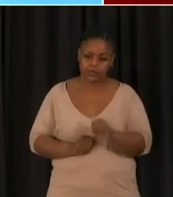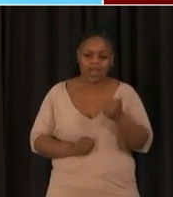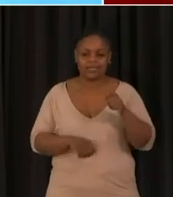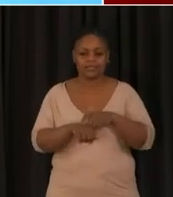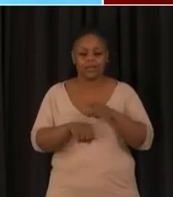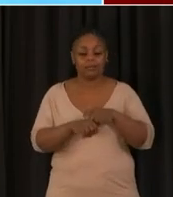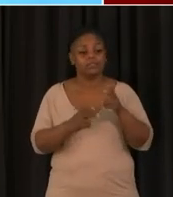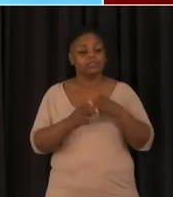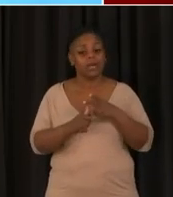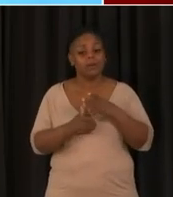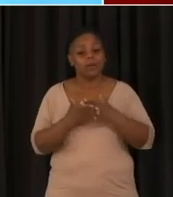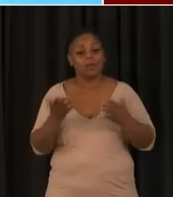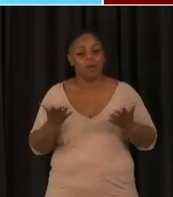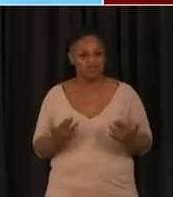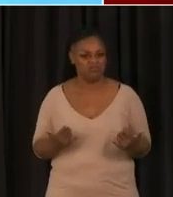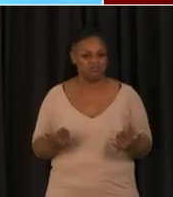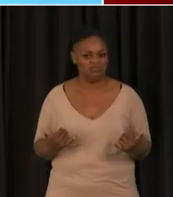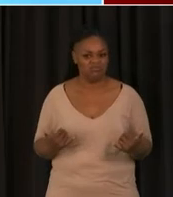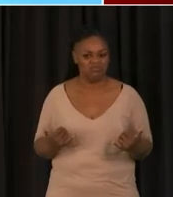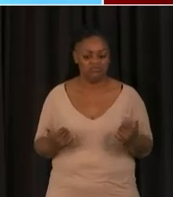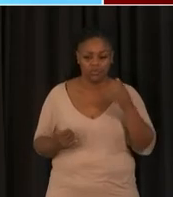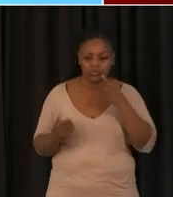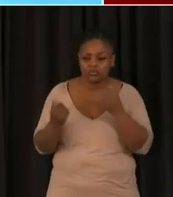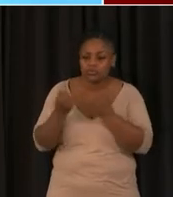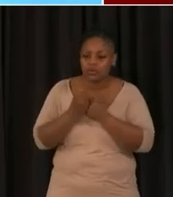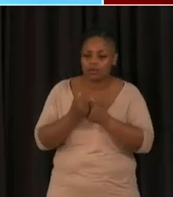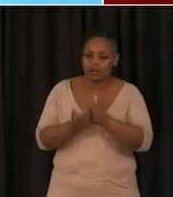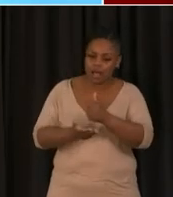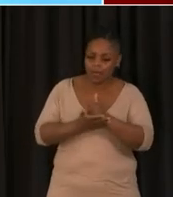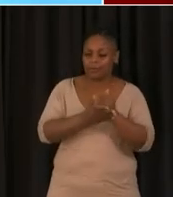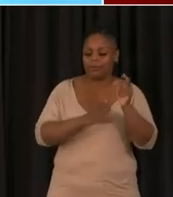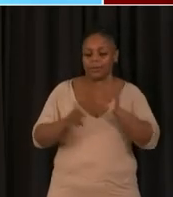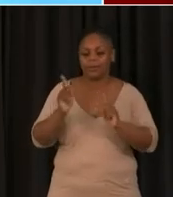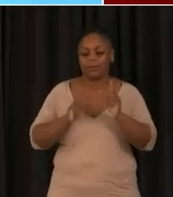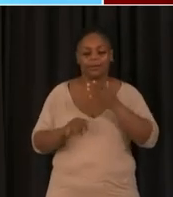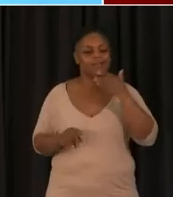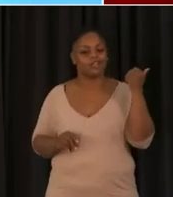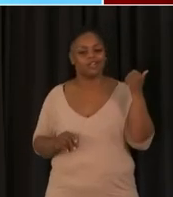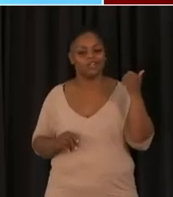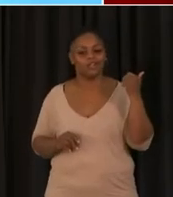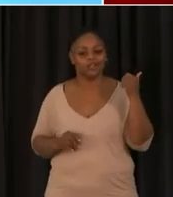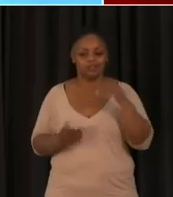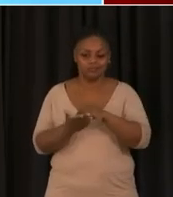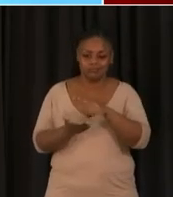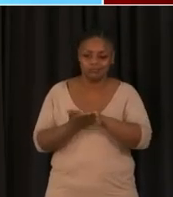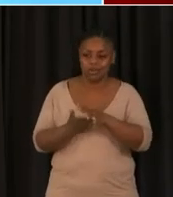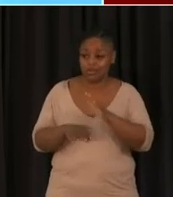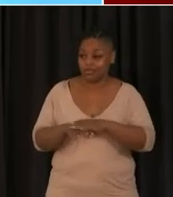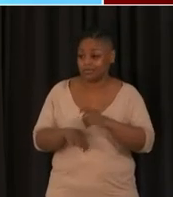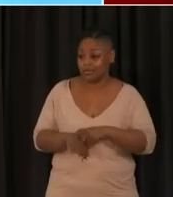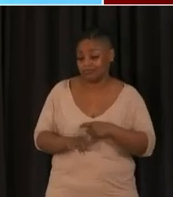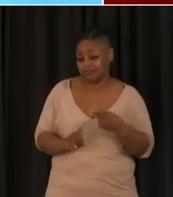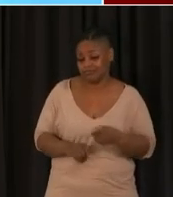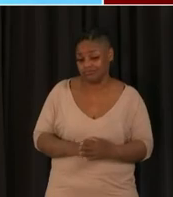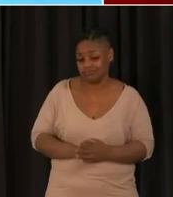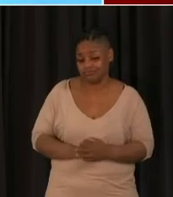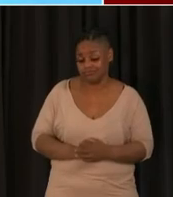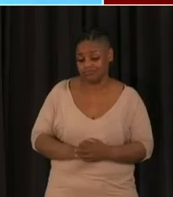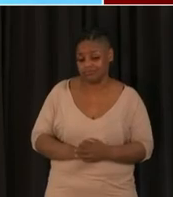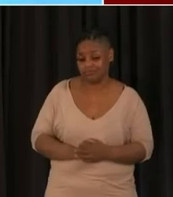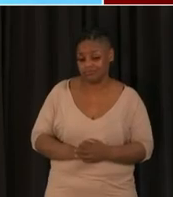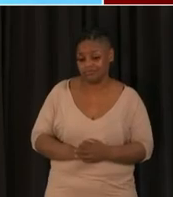particular home ownership and business ownership in the long term by 3 years. So it was great to hear